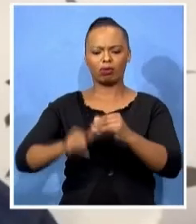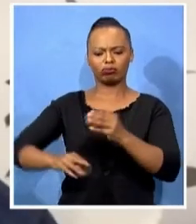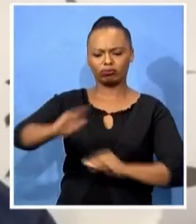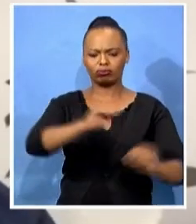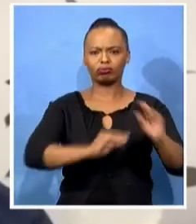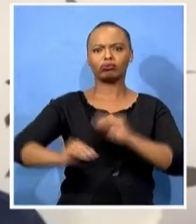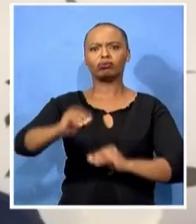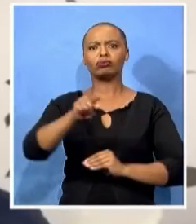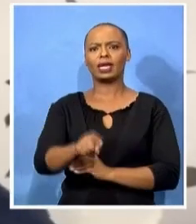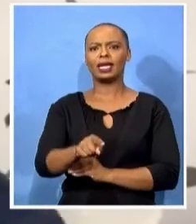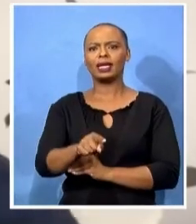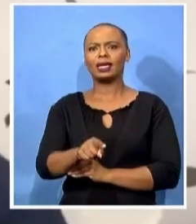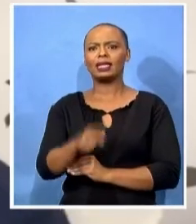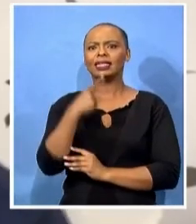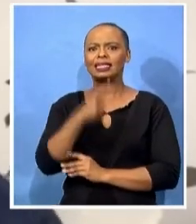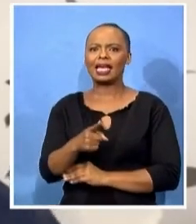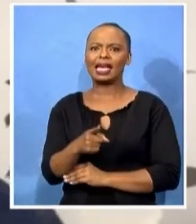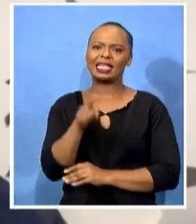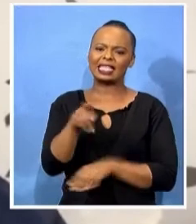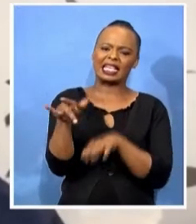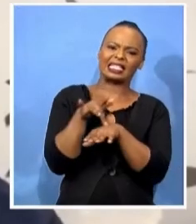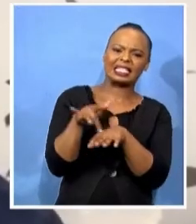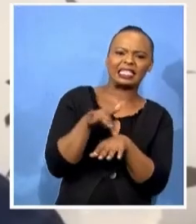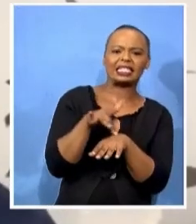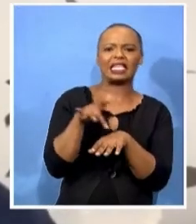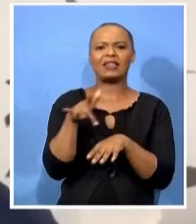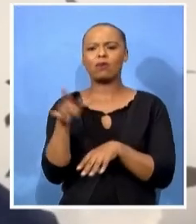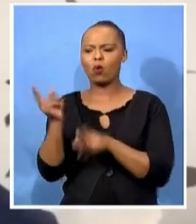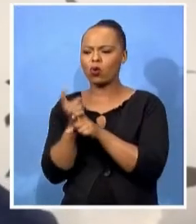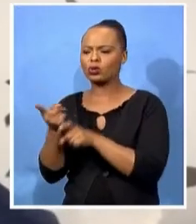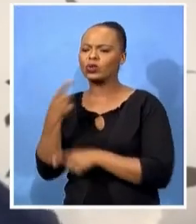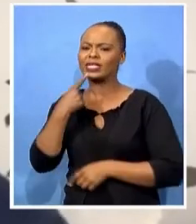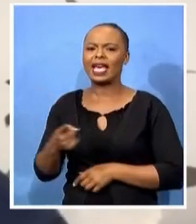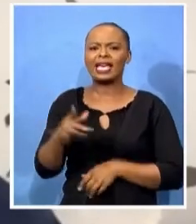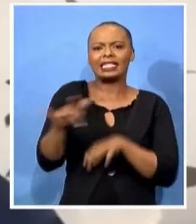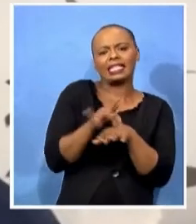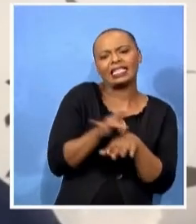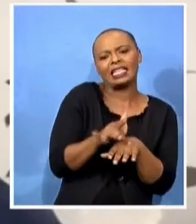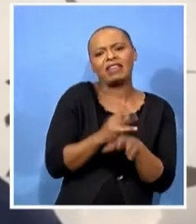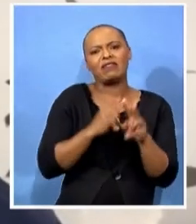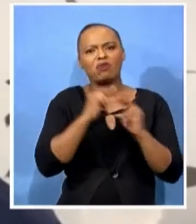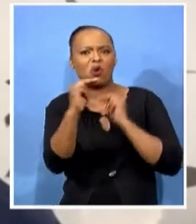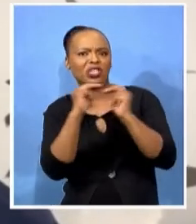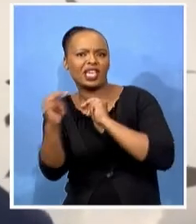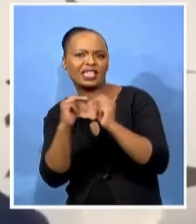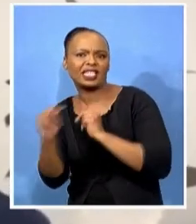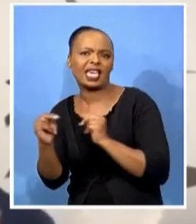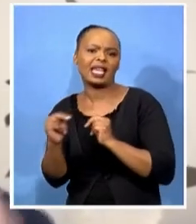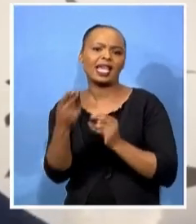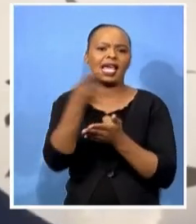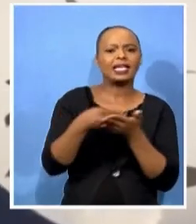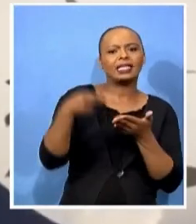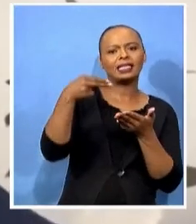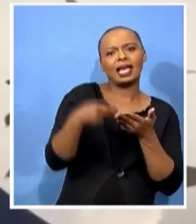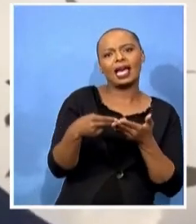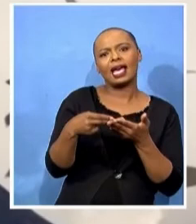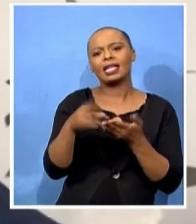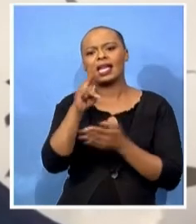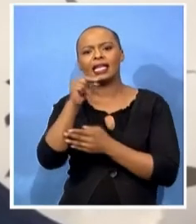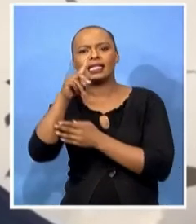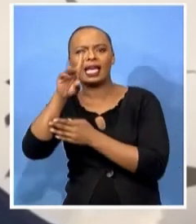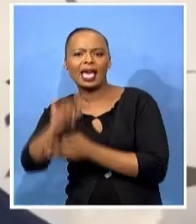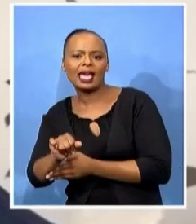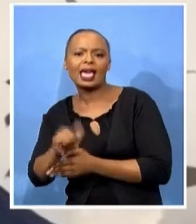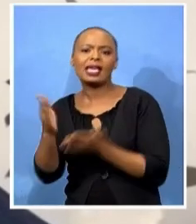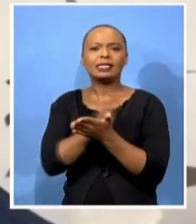sensitive negotiations, we've signed NDAs, we can't actually really divulge some of this information. And now this is, to your